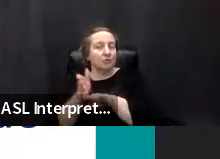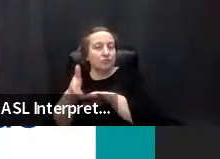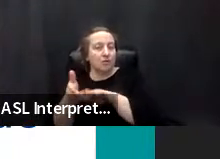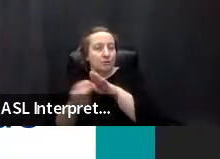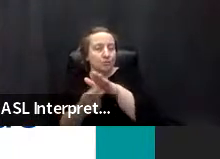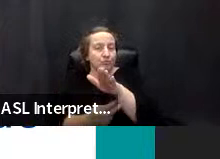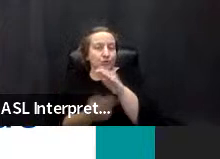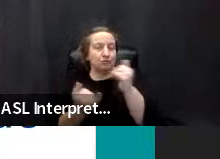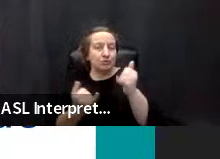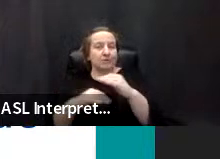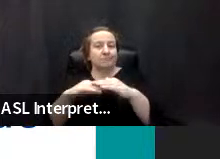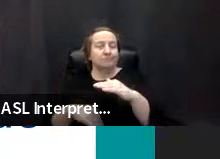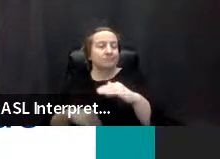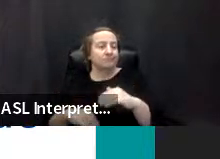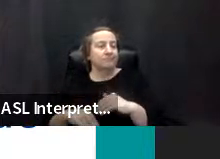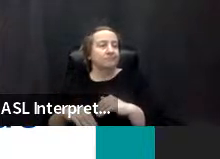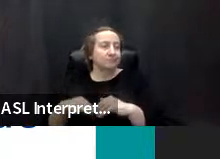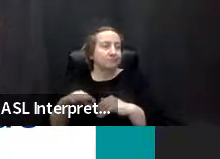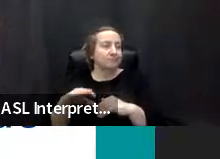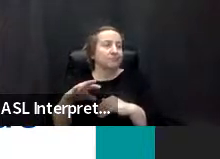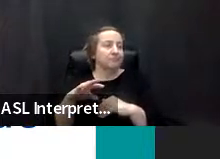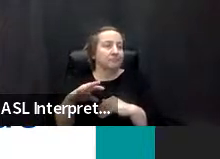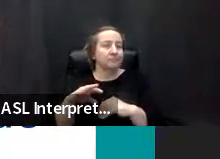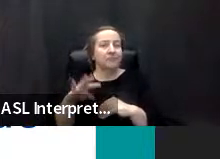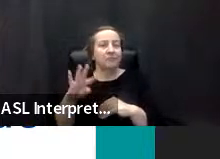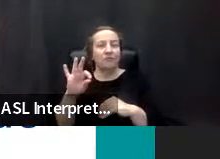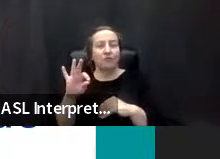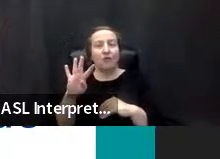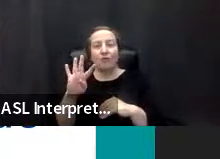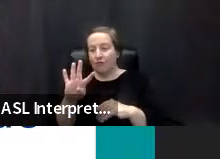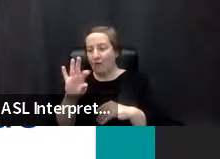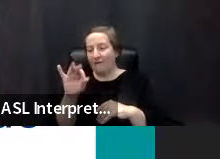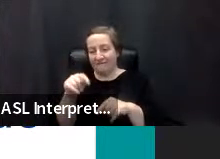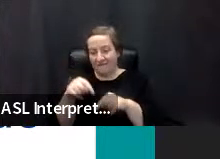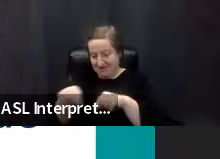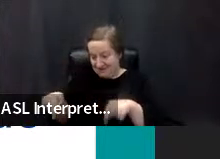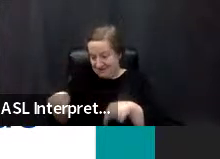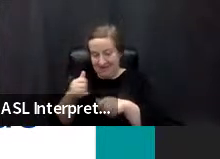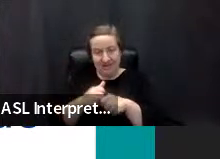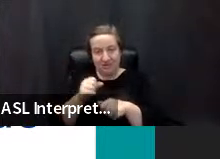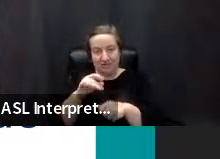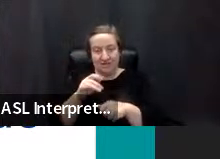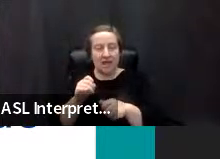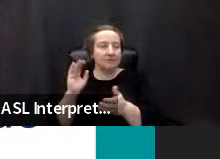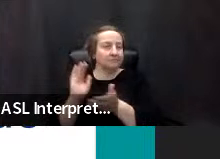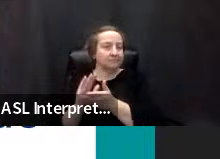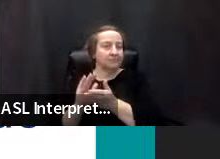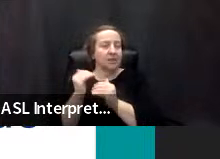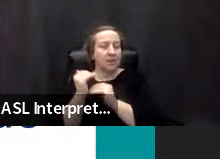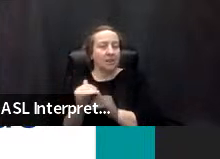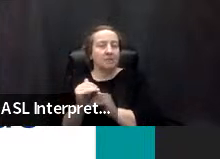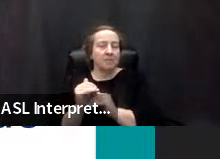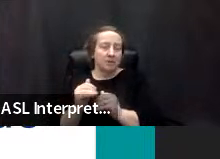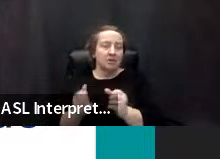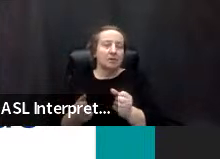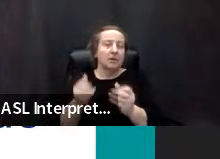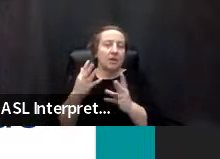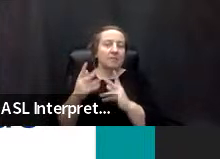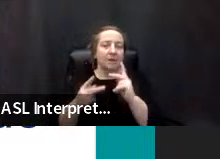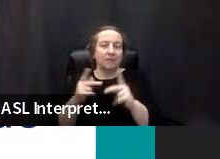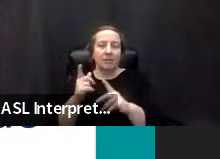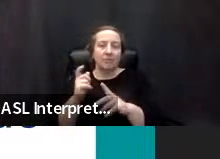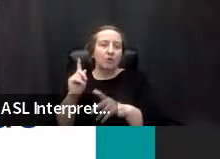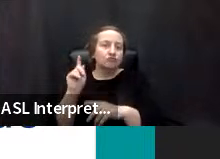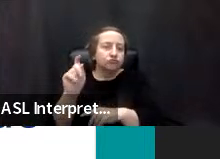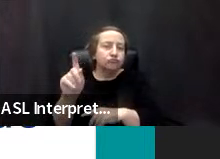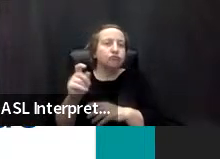bridge, less than 4 feet kind of on each side, limits the ability and the volumes that are currently using the bridge today.